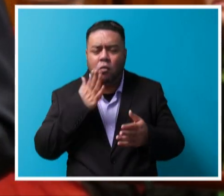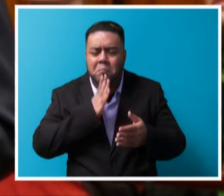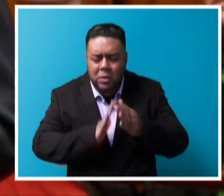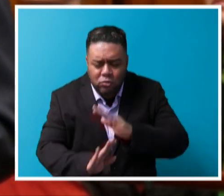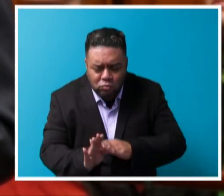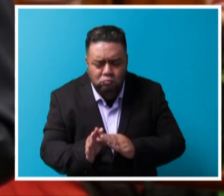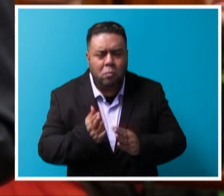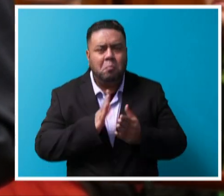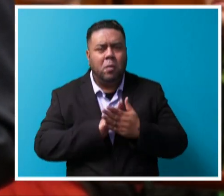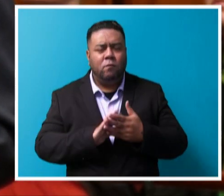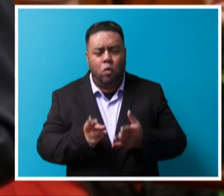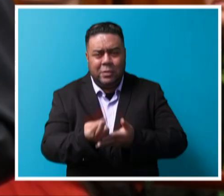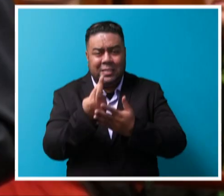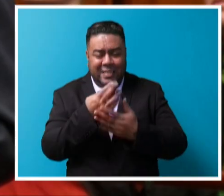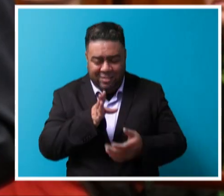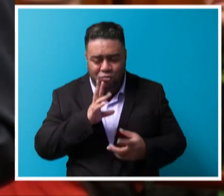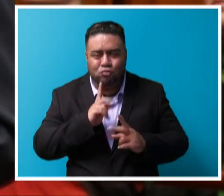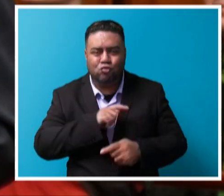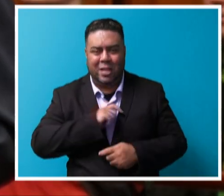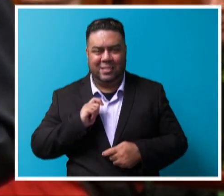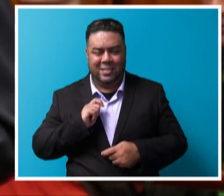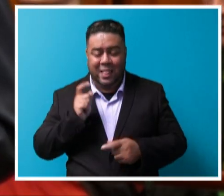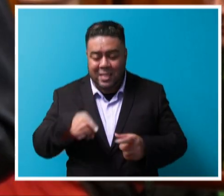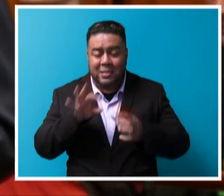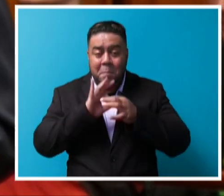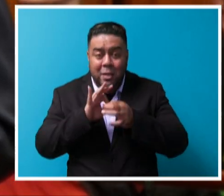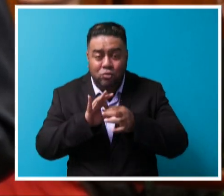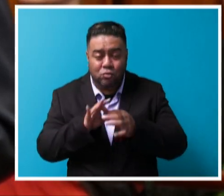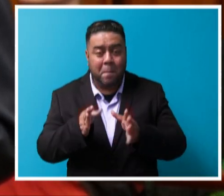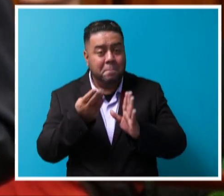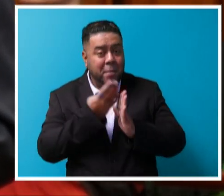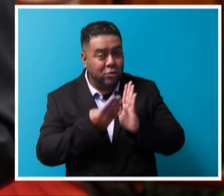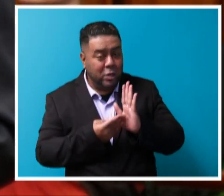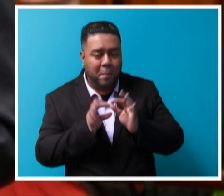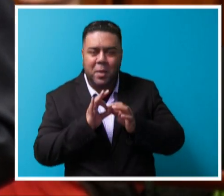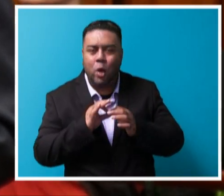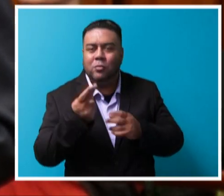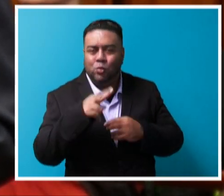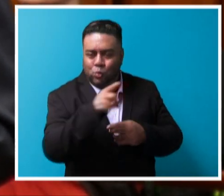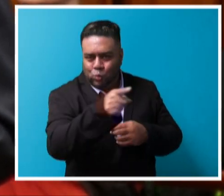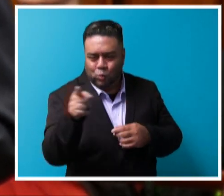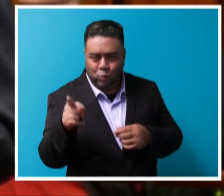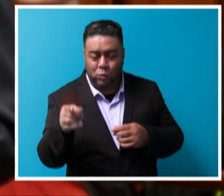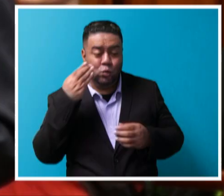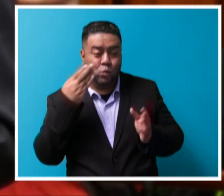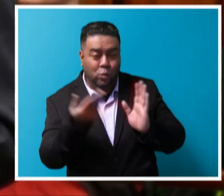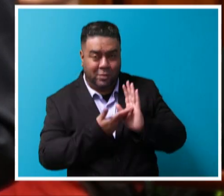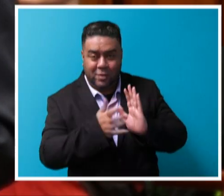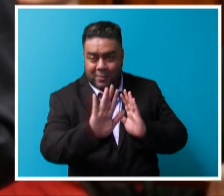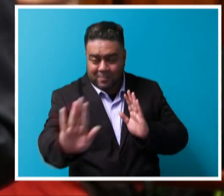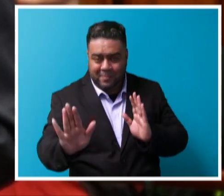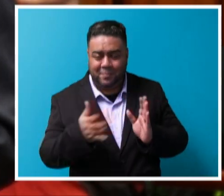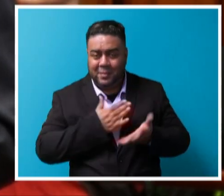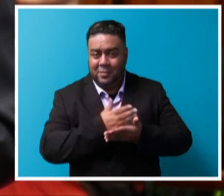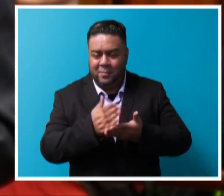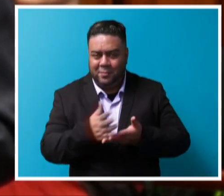resilience, and your trust. This budget belongs to you. It reflects your aspiration and our shared